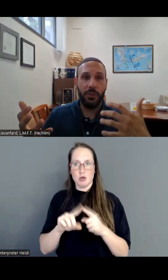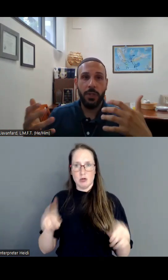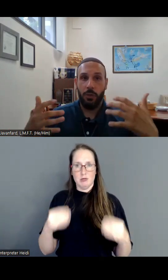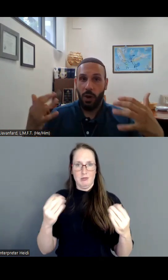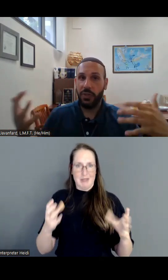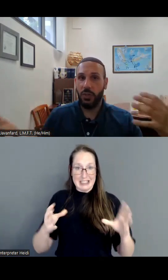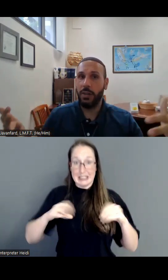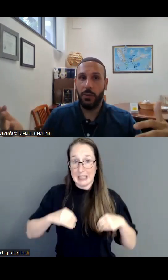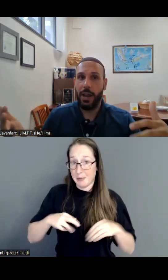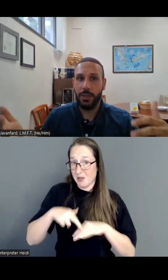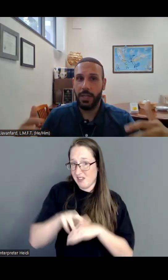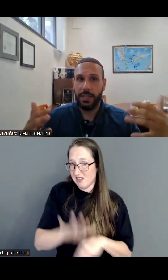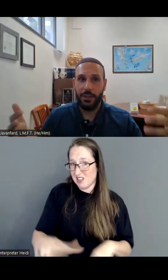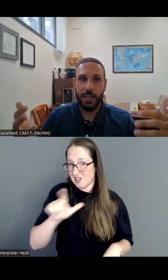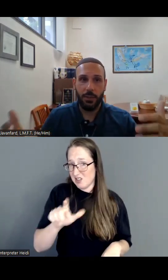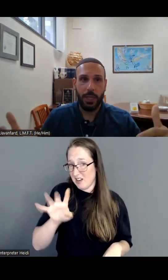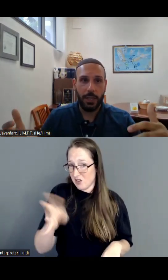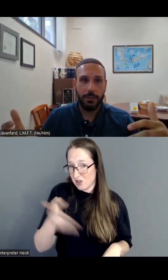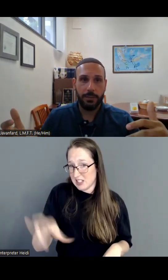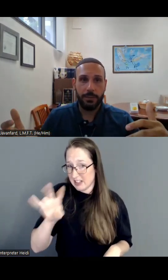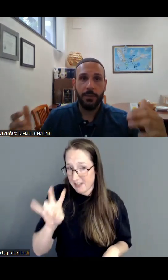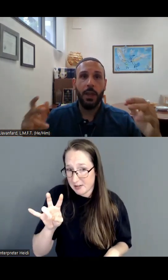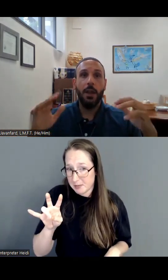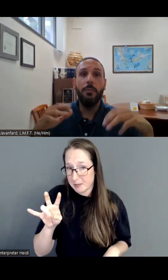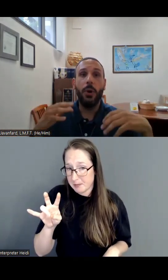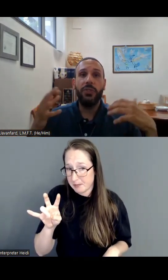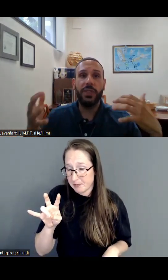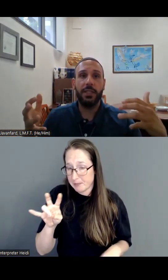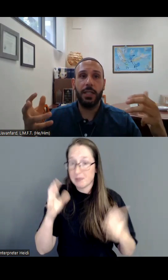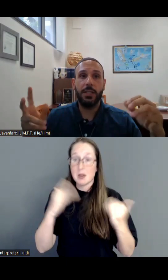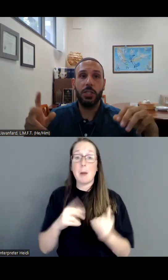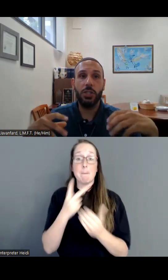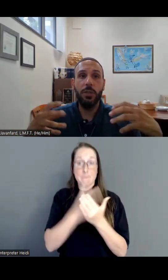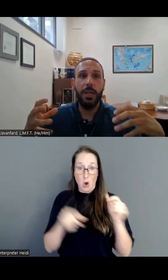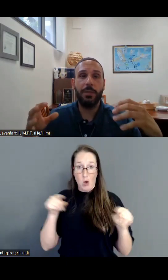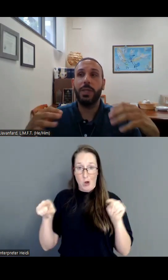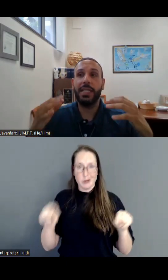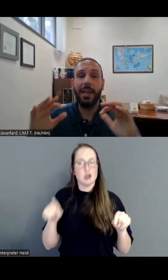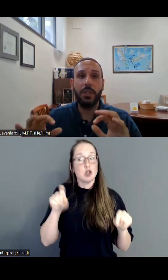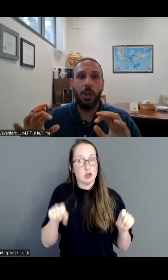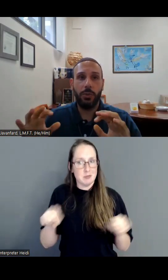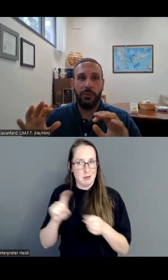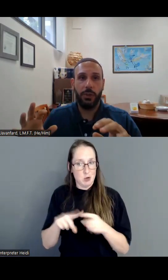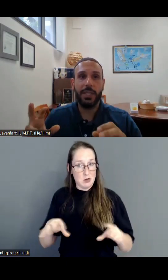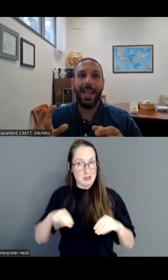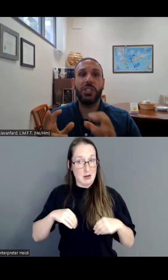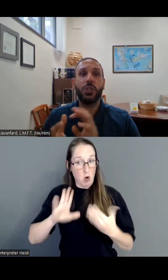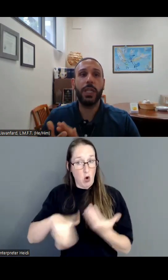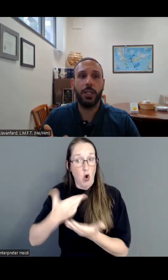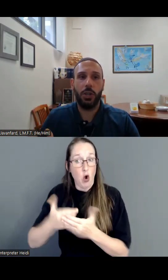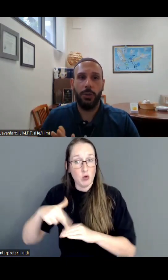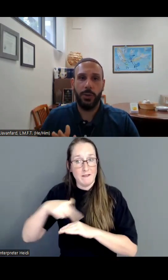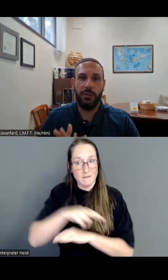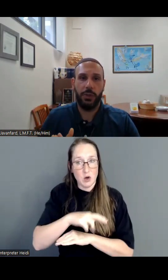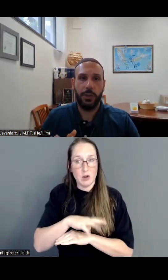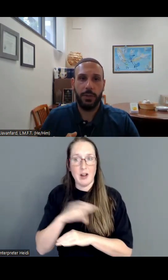accept referrals roughly 24 hours a day, 7 days a week. Both facilities should be able to accept all referrals and